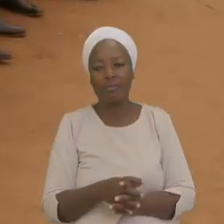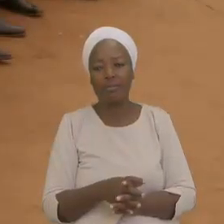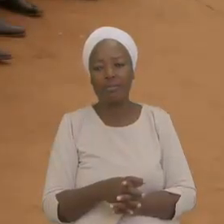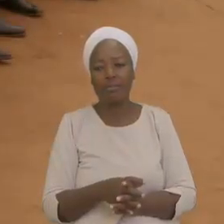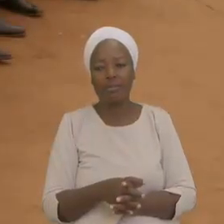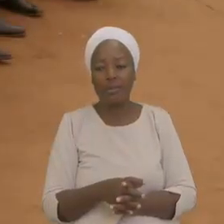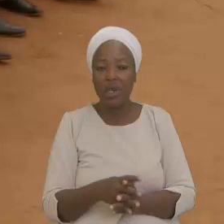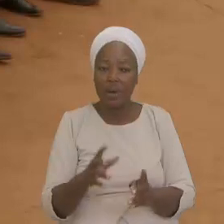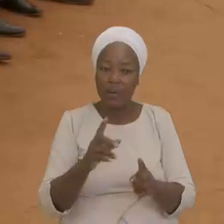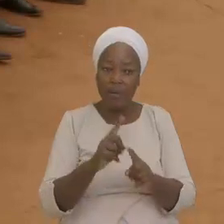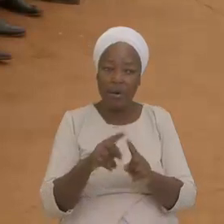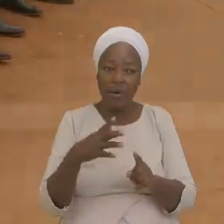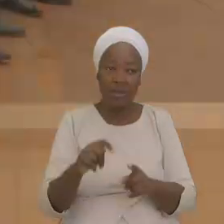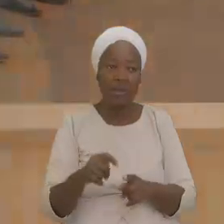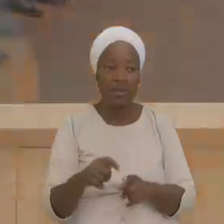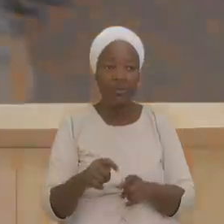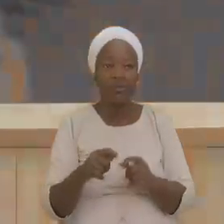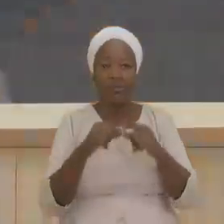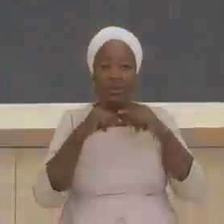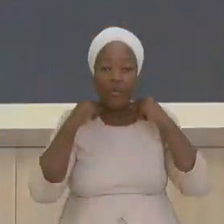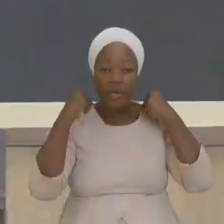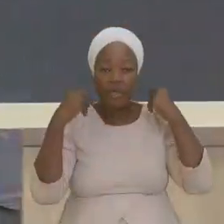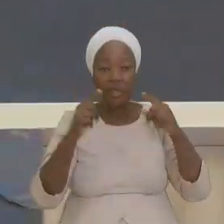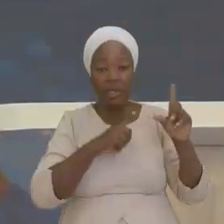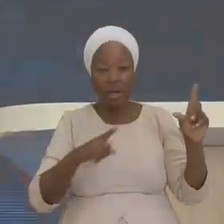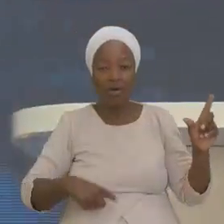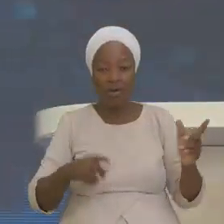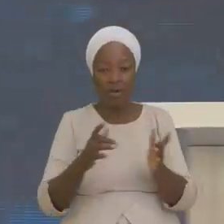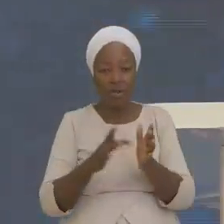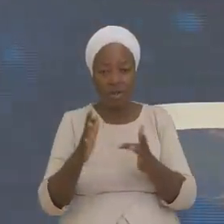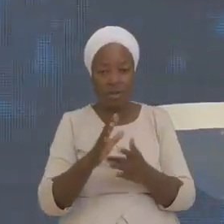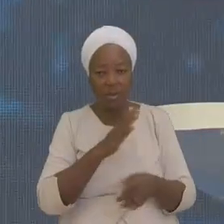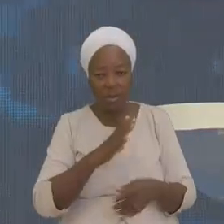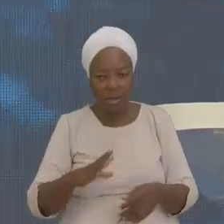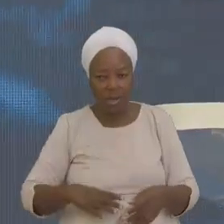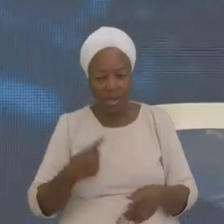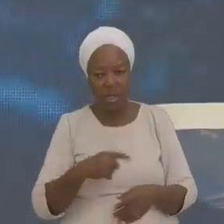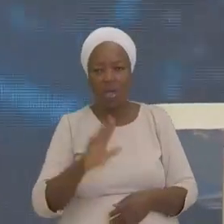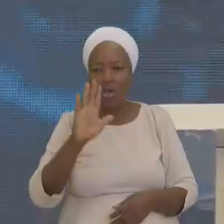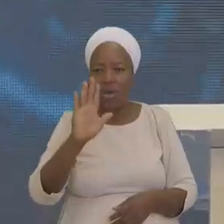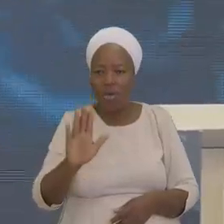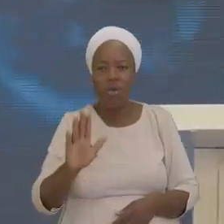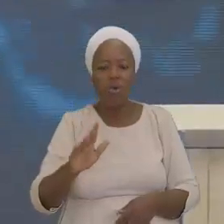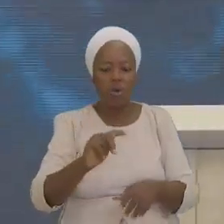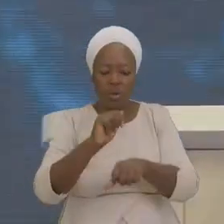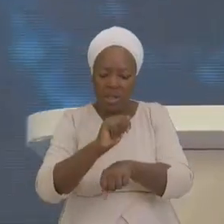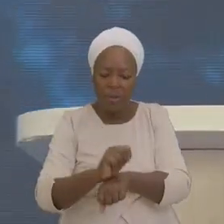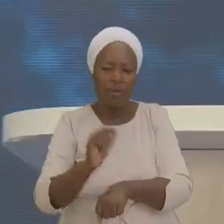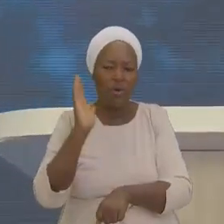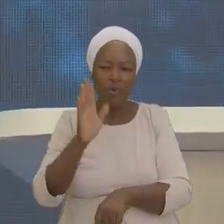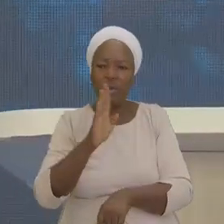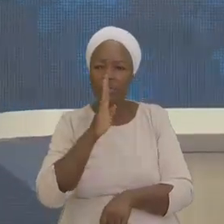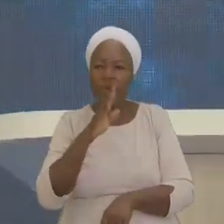But the priest, the Lord Jesus Christ, he said, your temple will be the house of